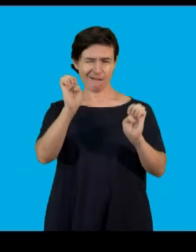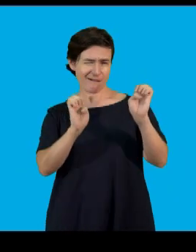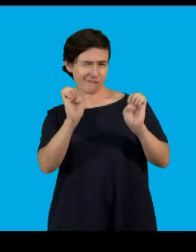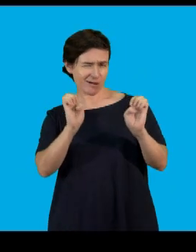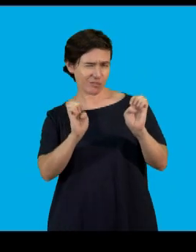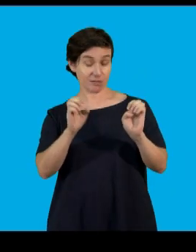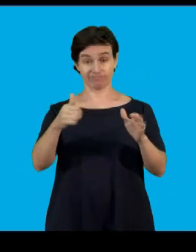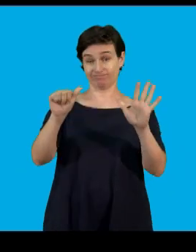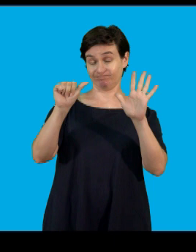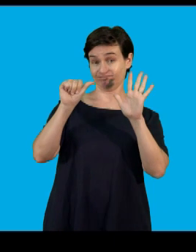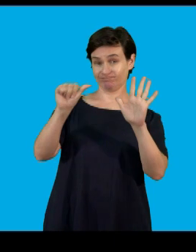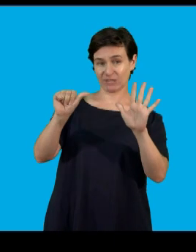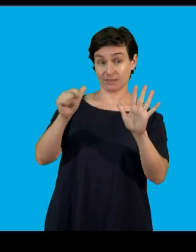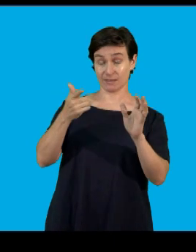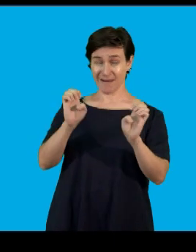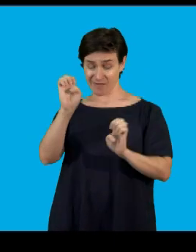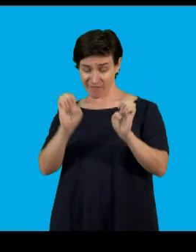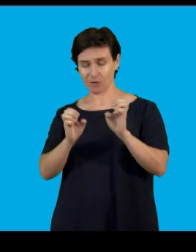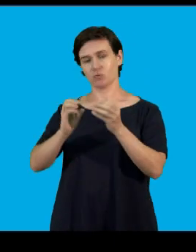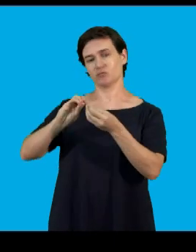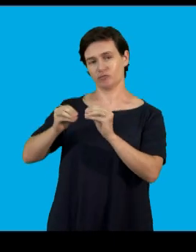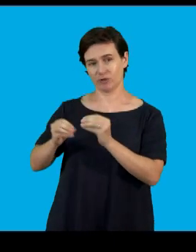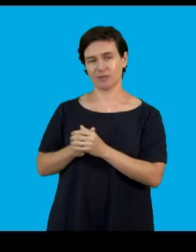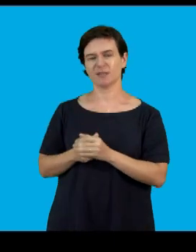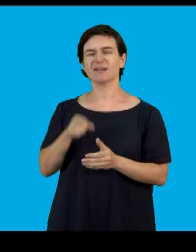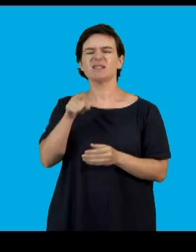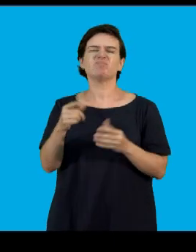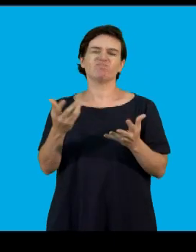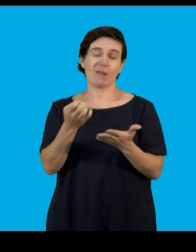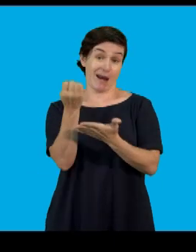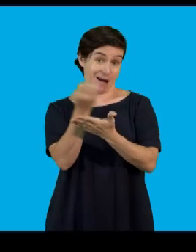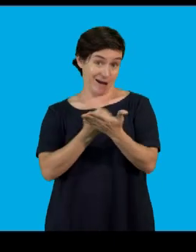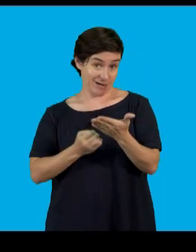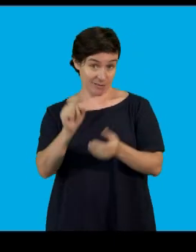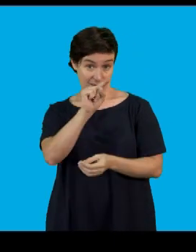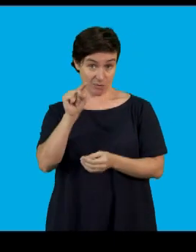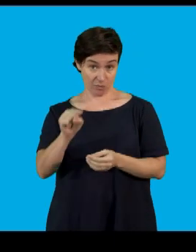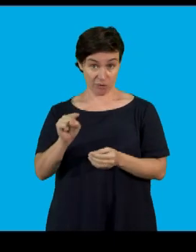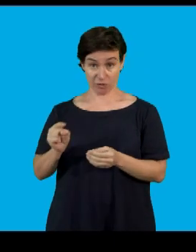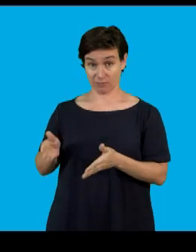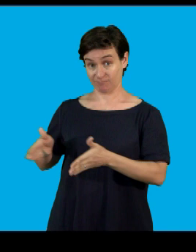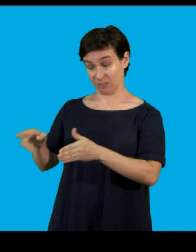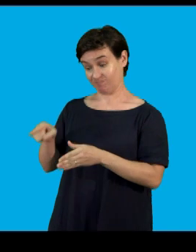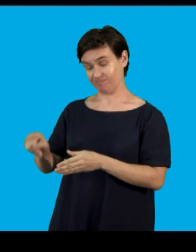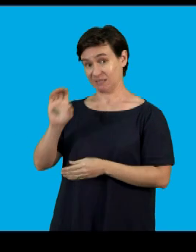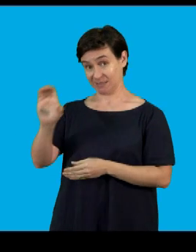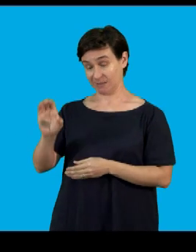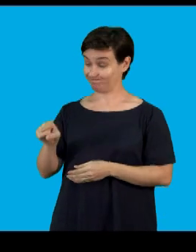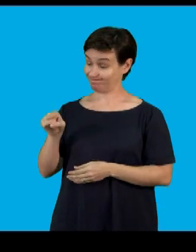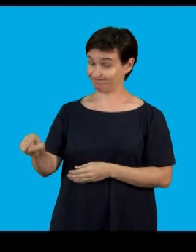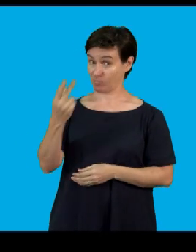and level 6 is your evaluation or creating. This is mostly found in your essay questions, which is section C, and it consists